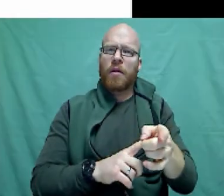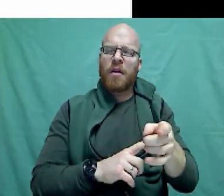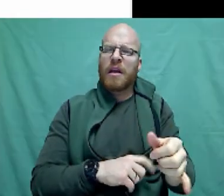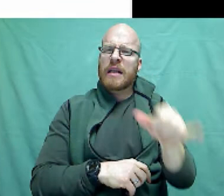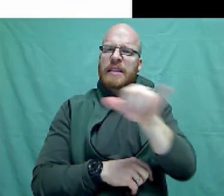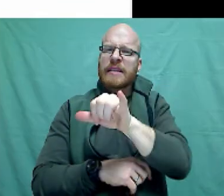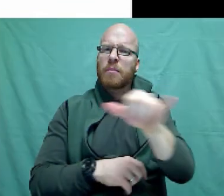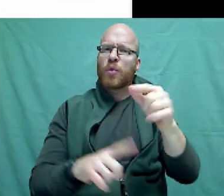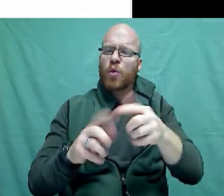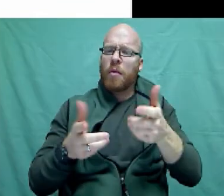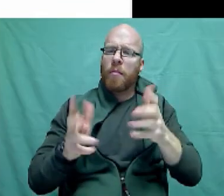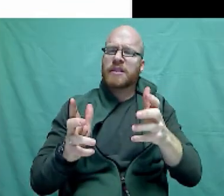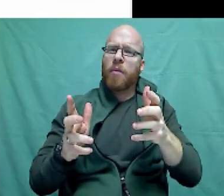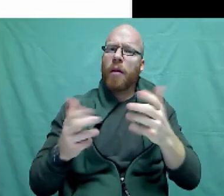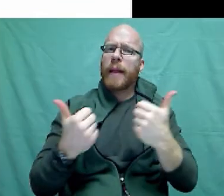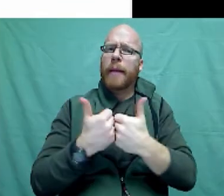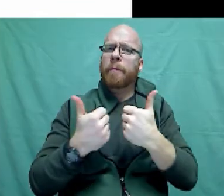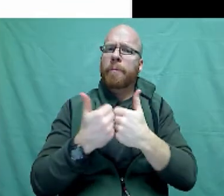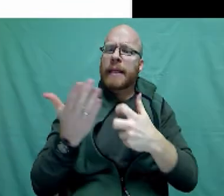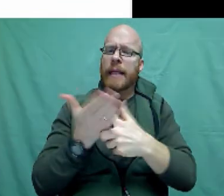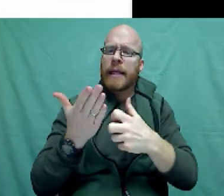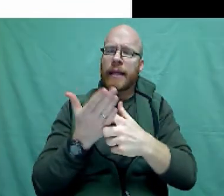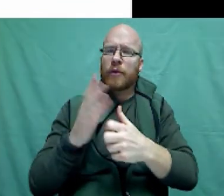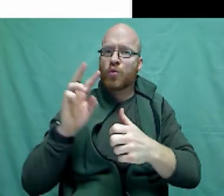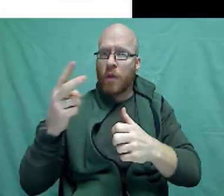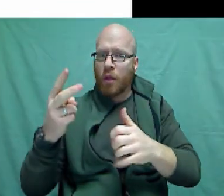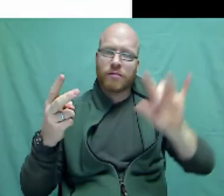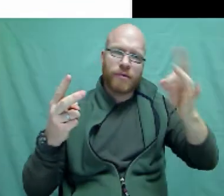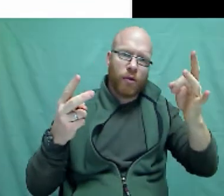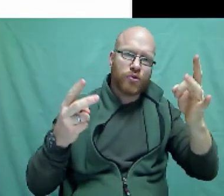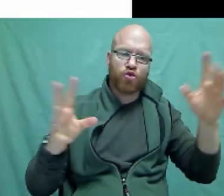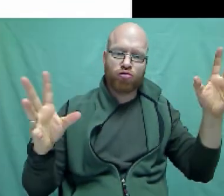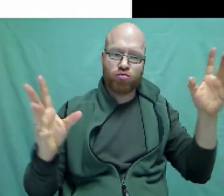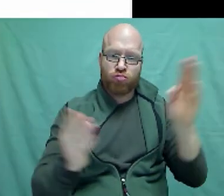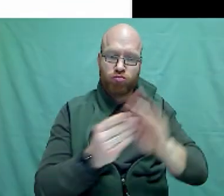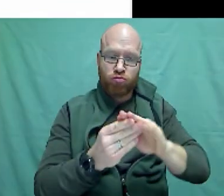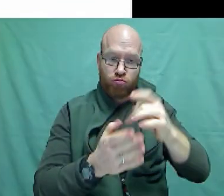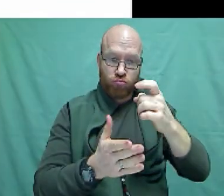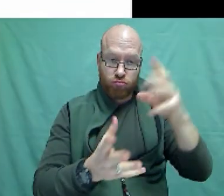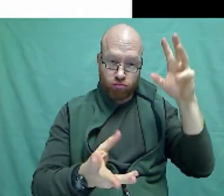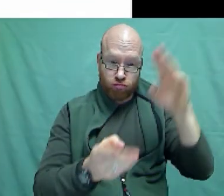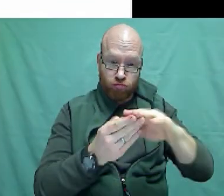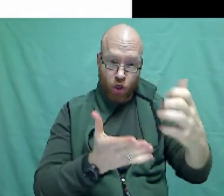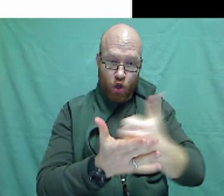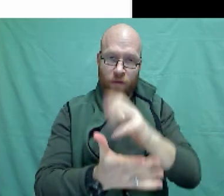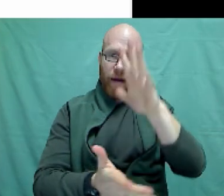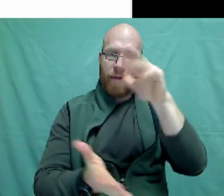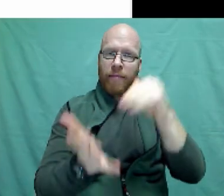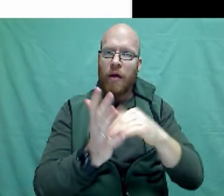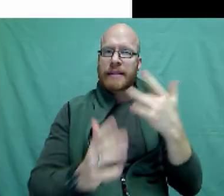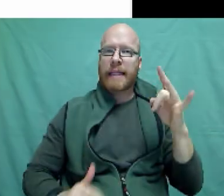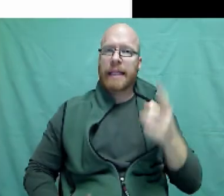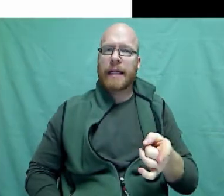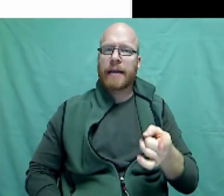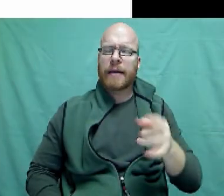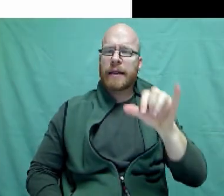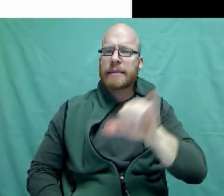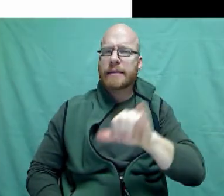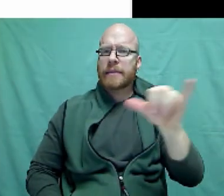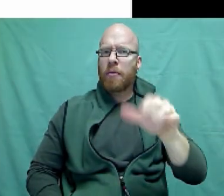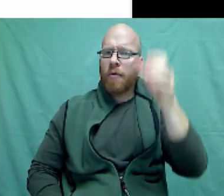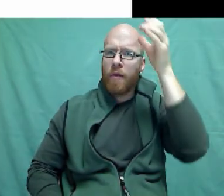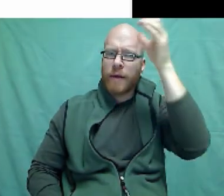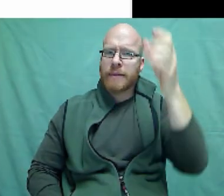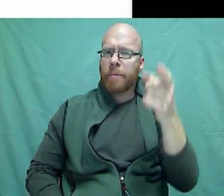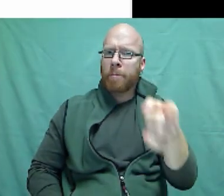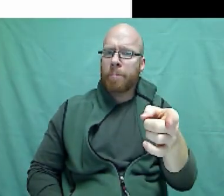juices in total. Similar to our basketball game in the previous vlog, we had $2 tickets and $8 tickets to earn $5,000. This